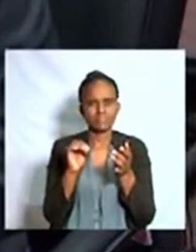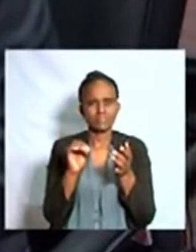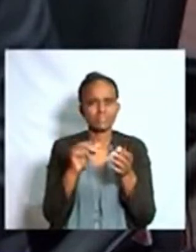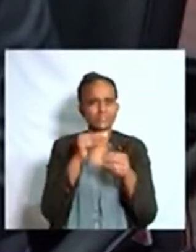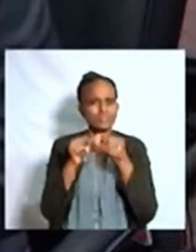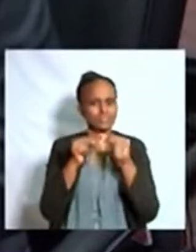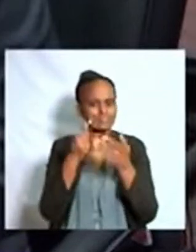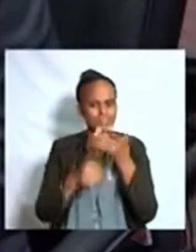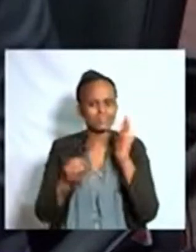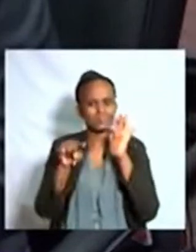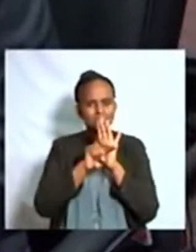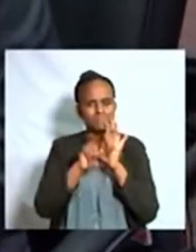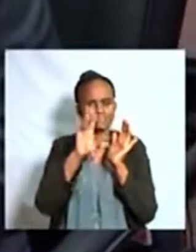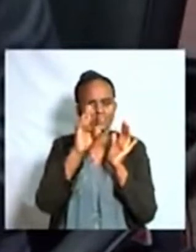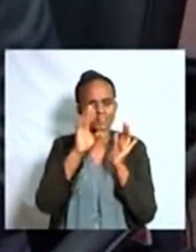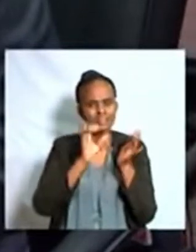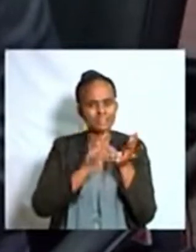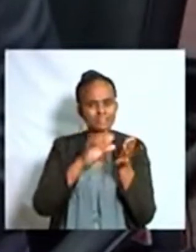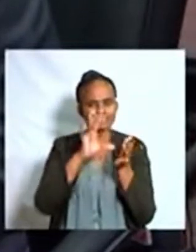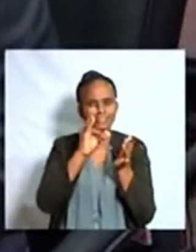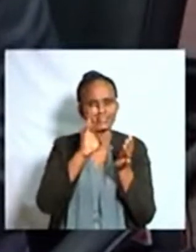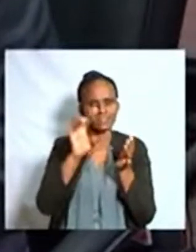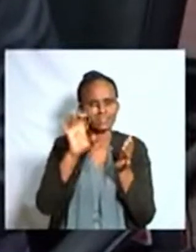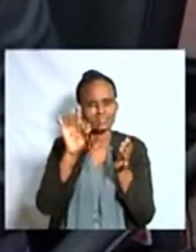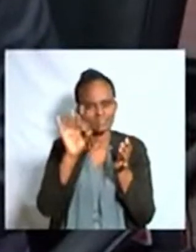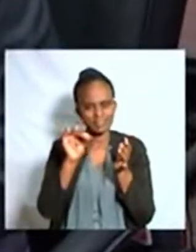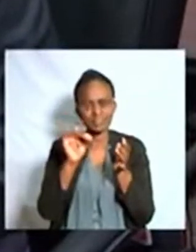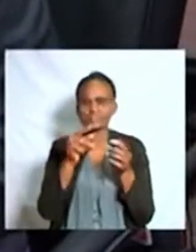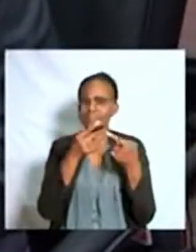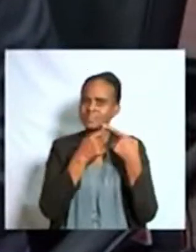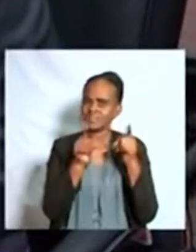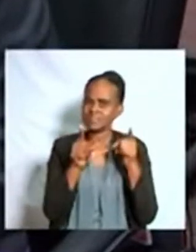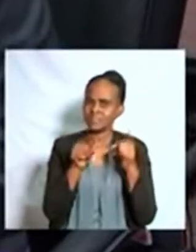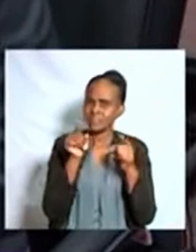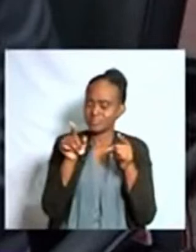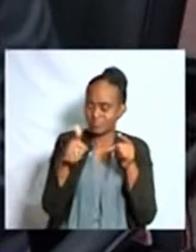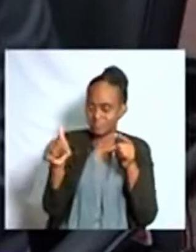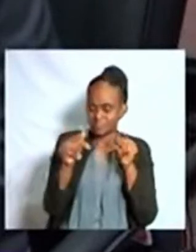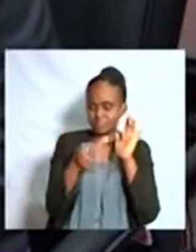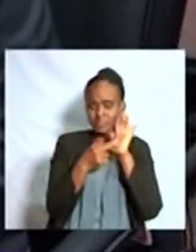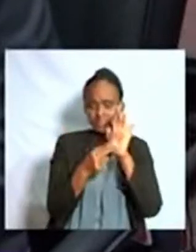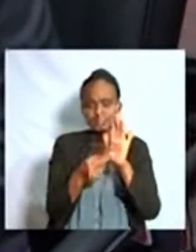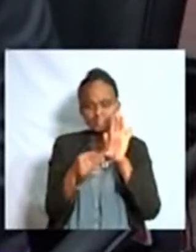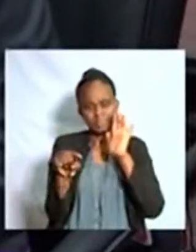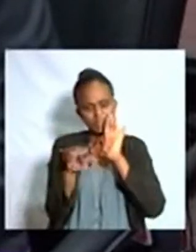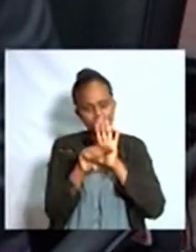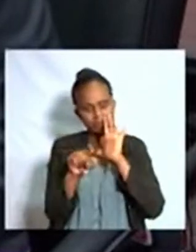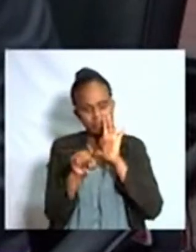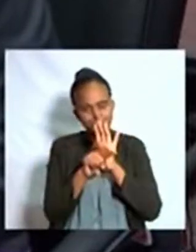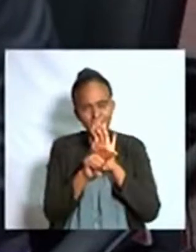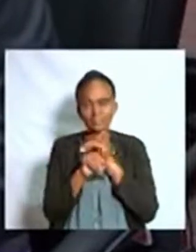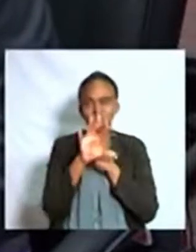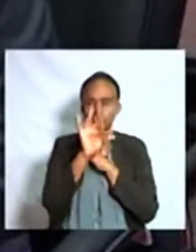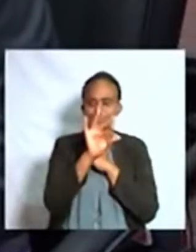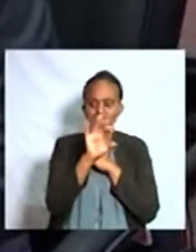do you mean by this? And on the variance, you have indicated a negative of